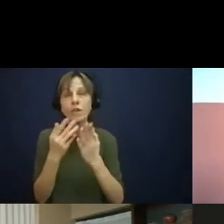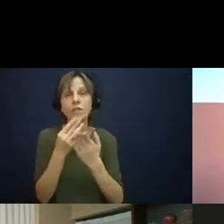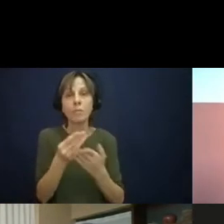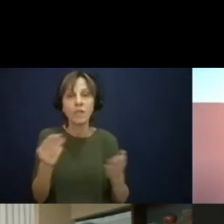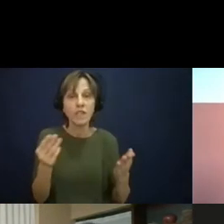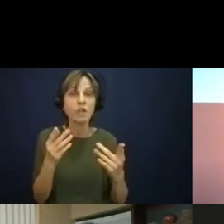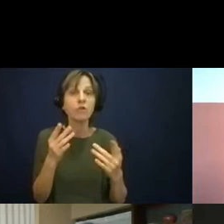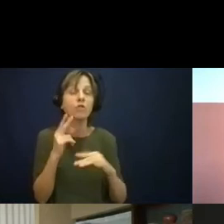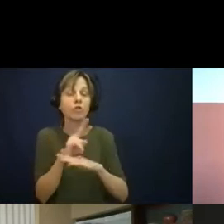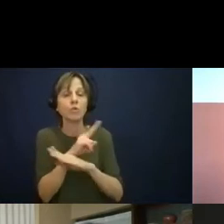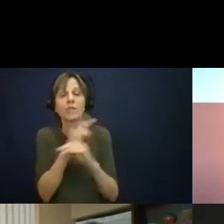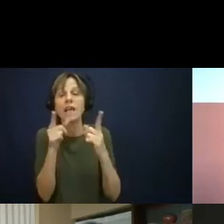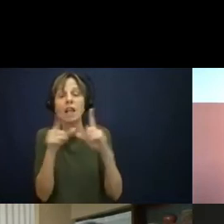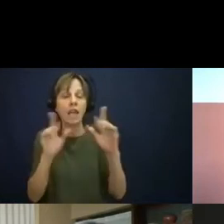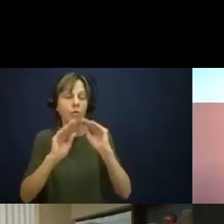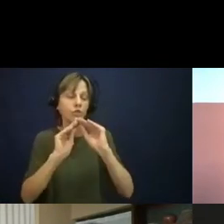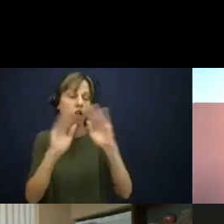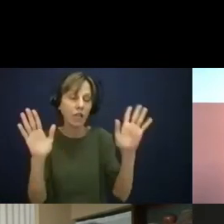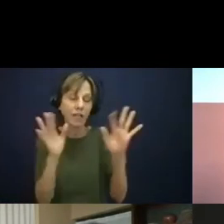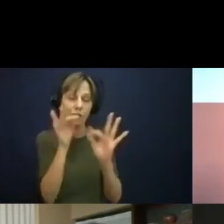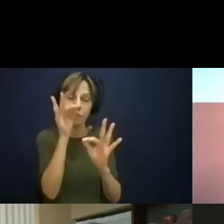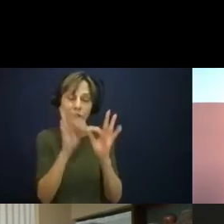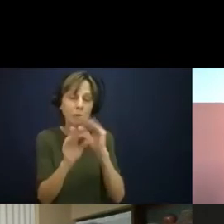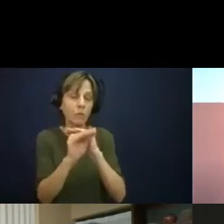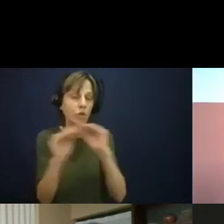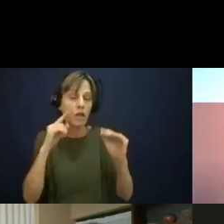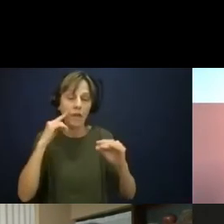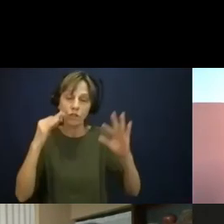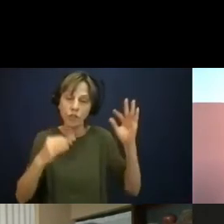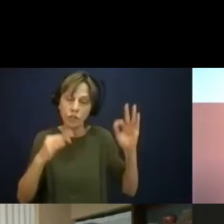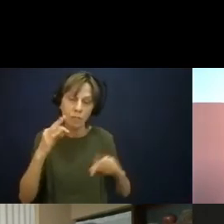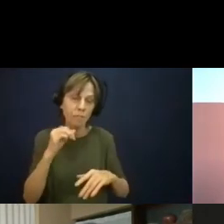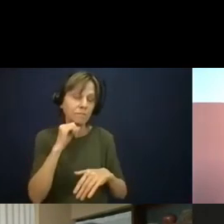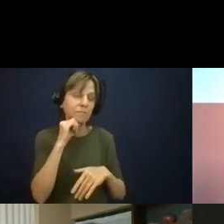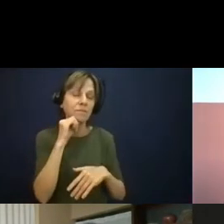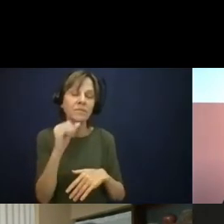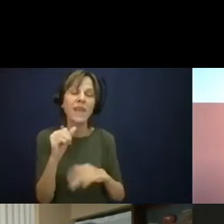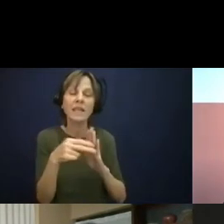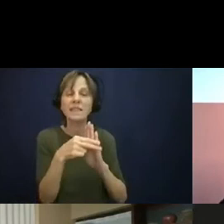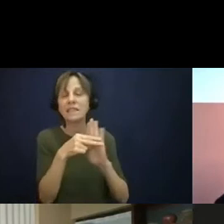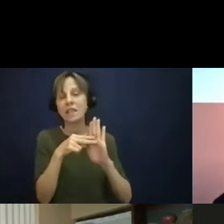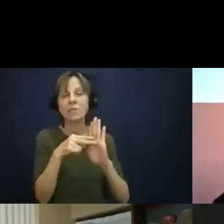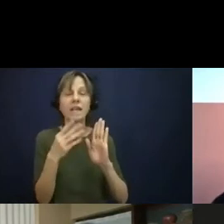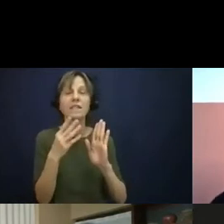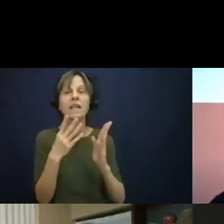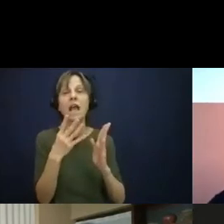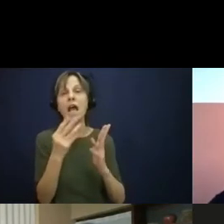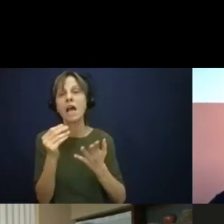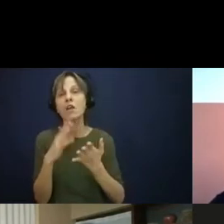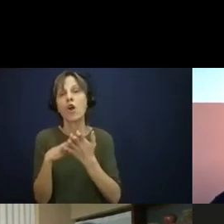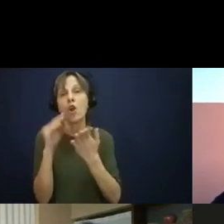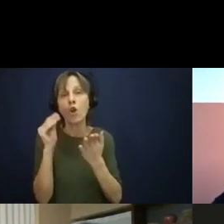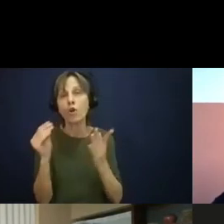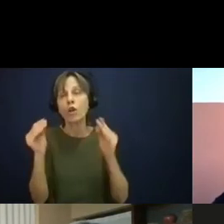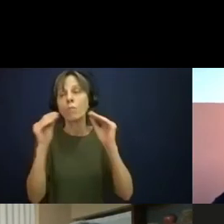clear, simple, non-judgmental, and non-stigmatizing, and just learning more or being